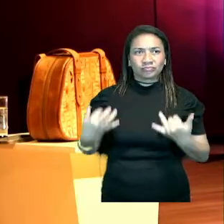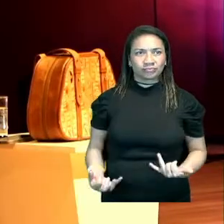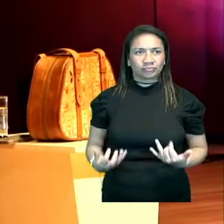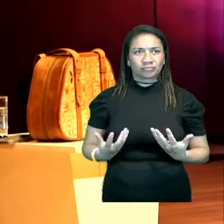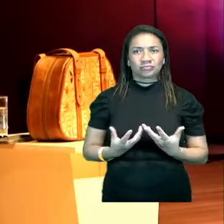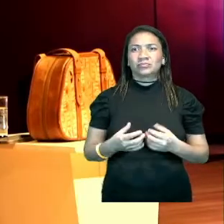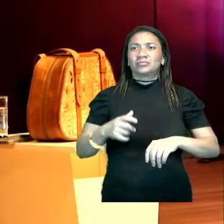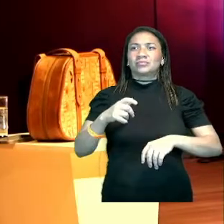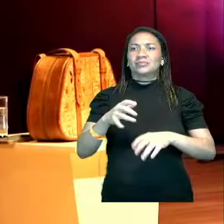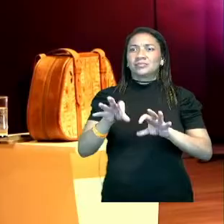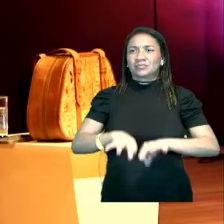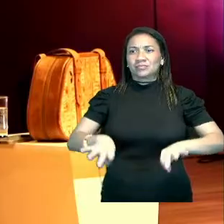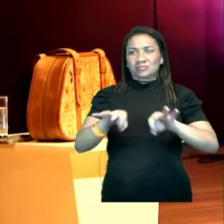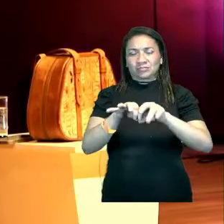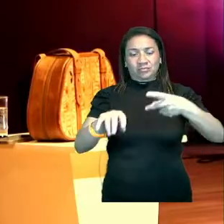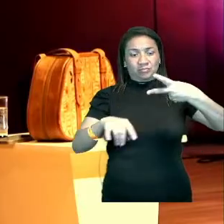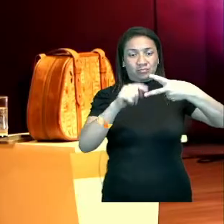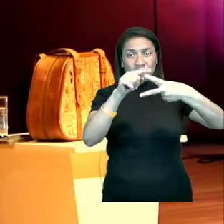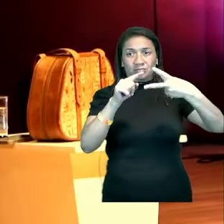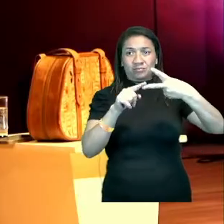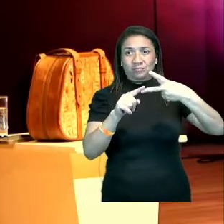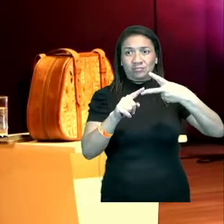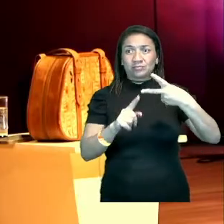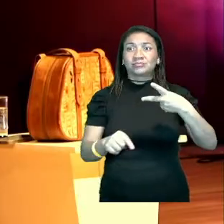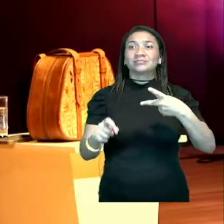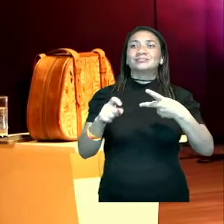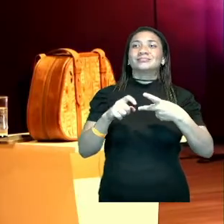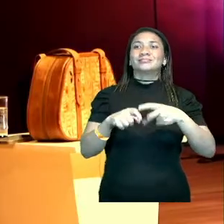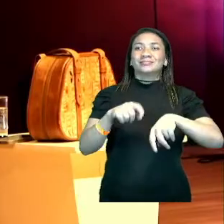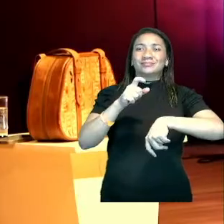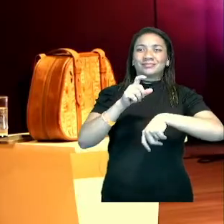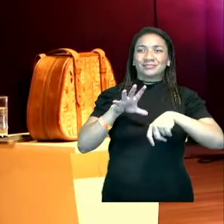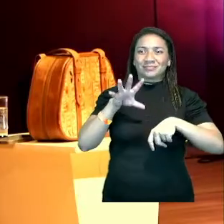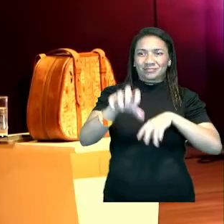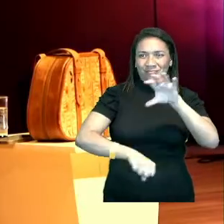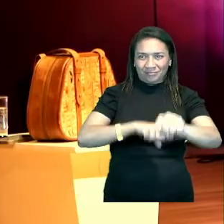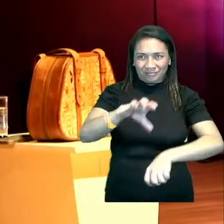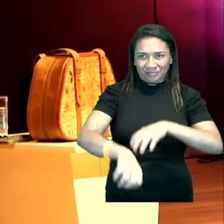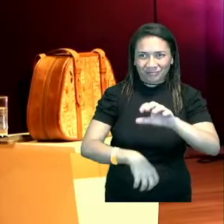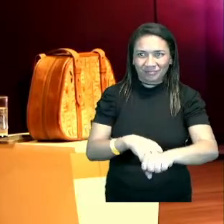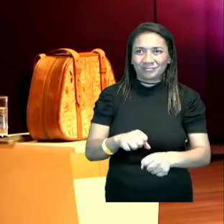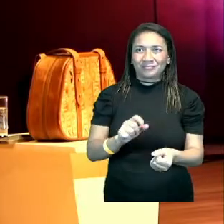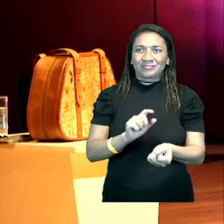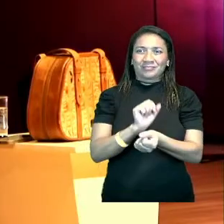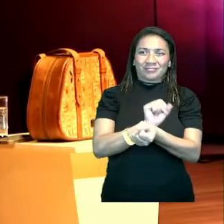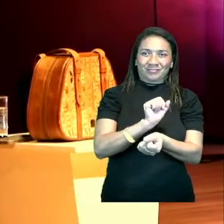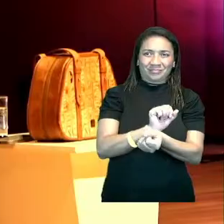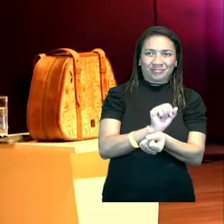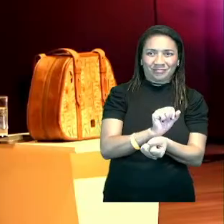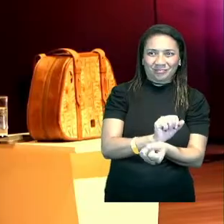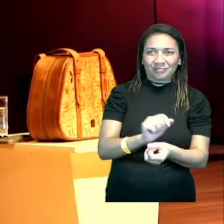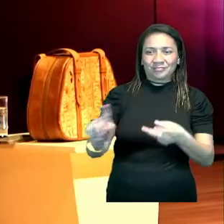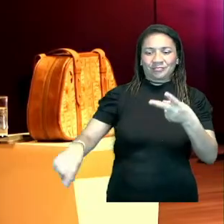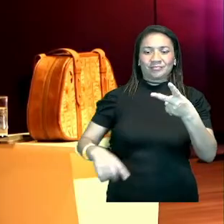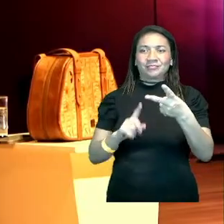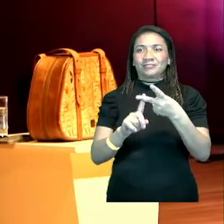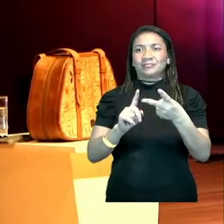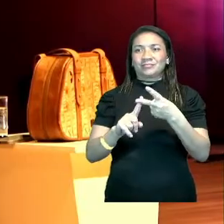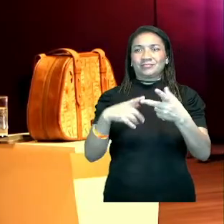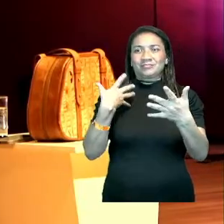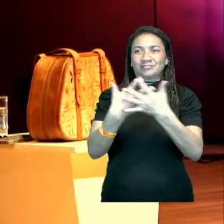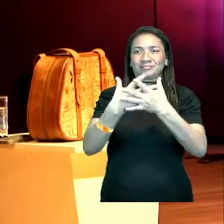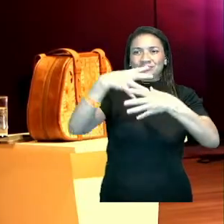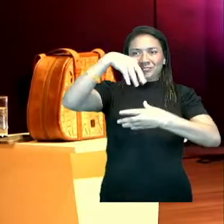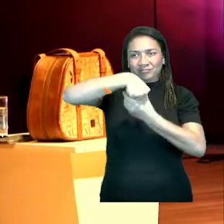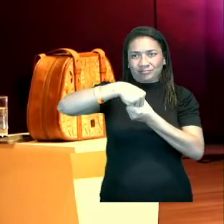time of colonization, the time of enslavement, and now the time of incarceration, but also